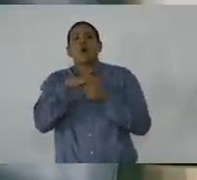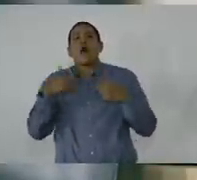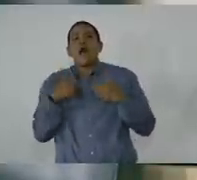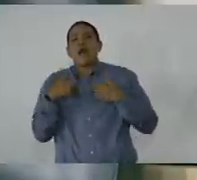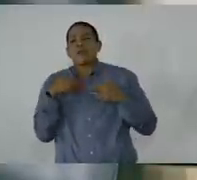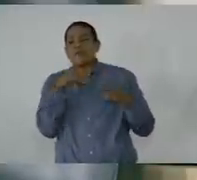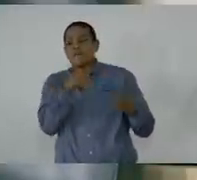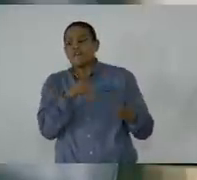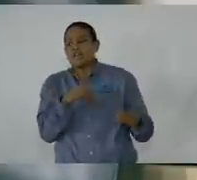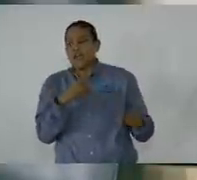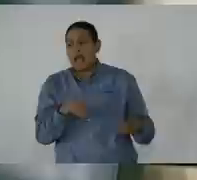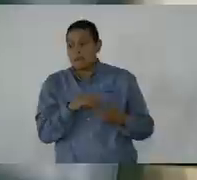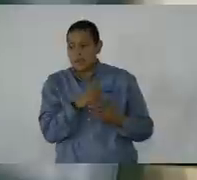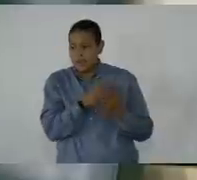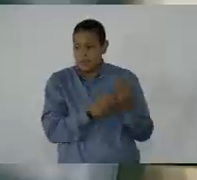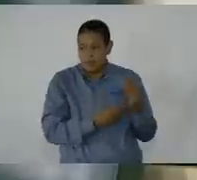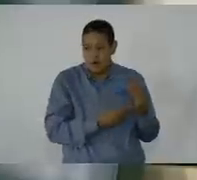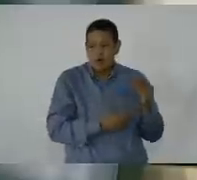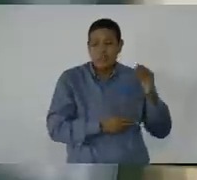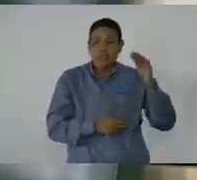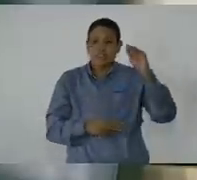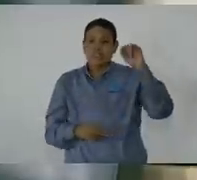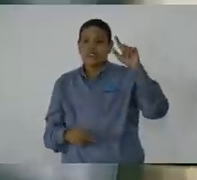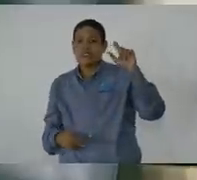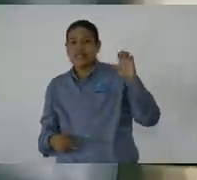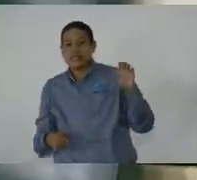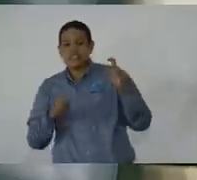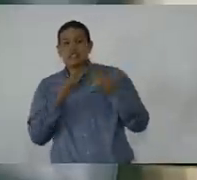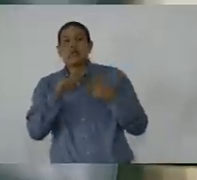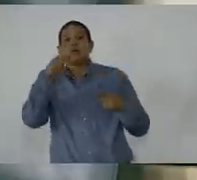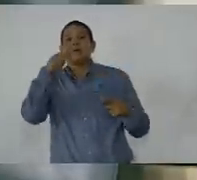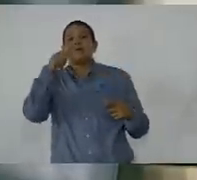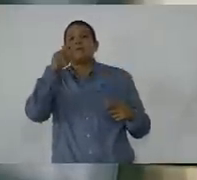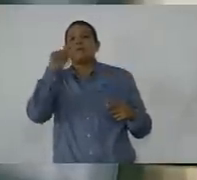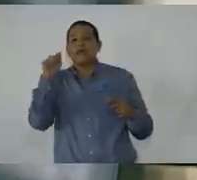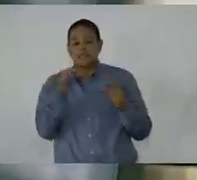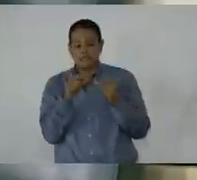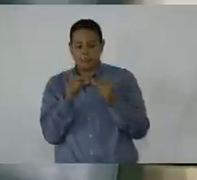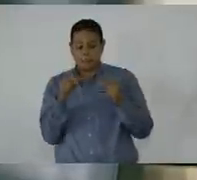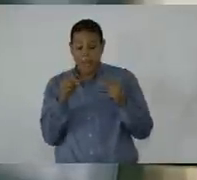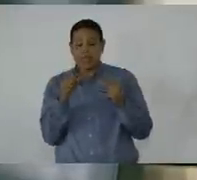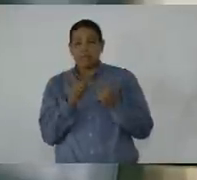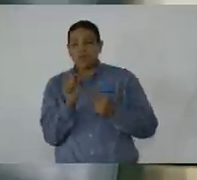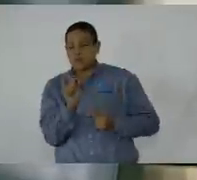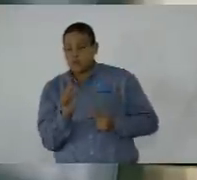feeds in both silage and pelletized forms.